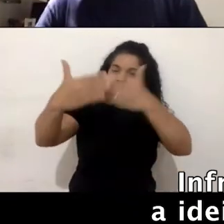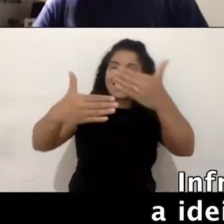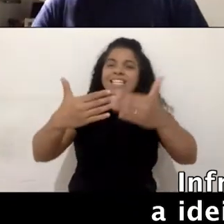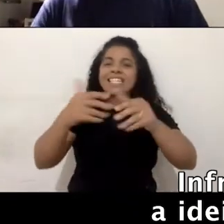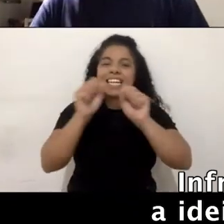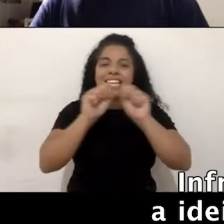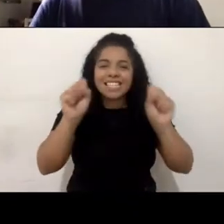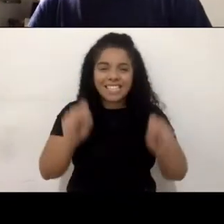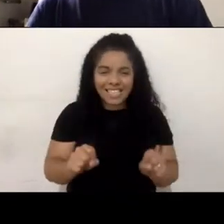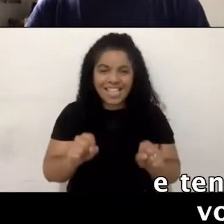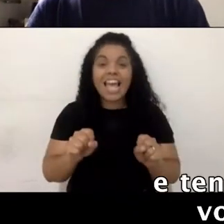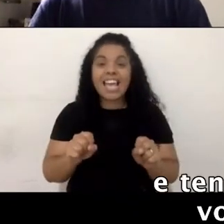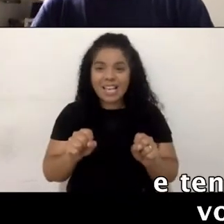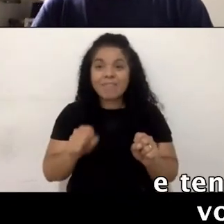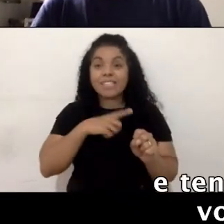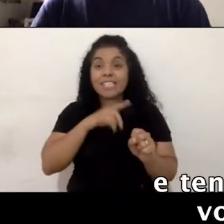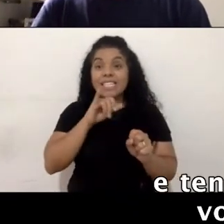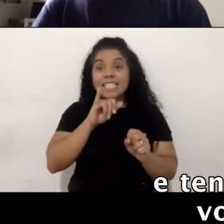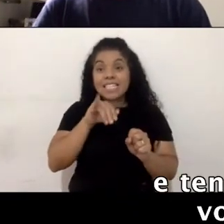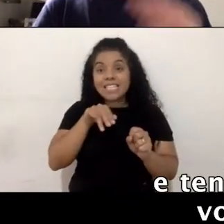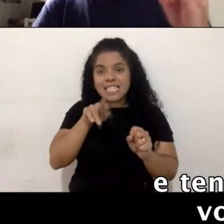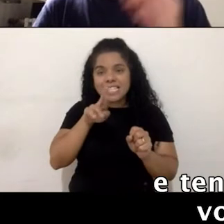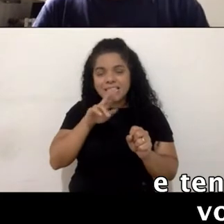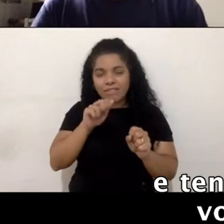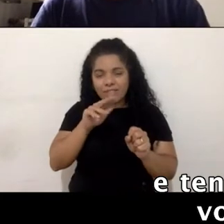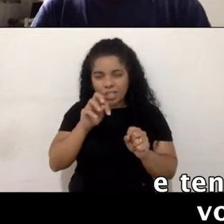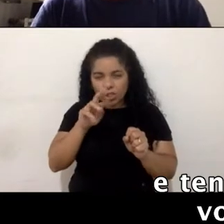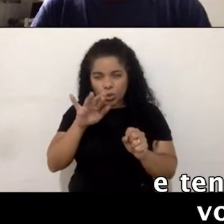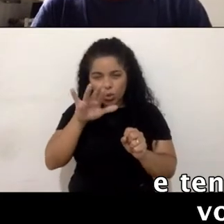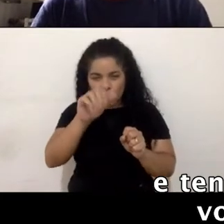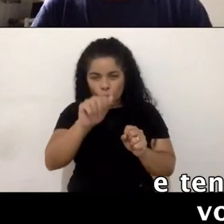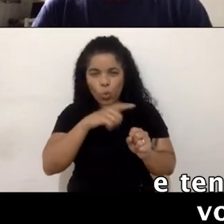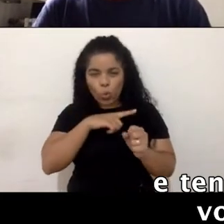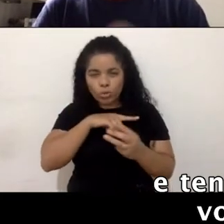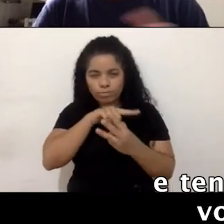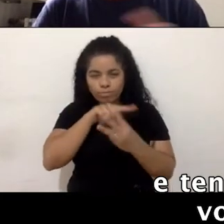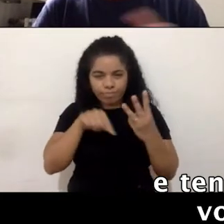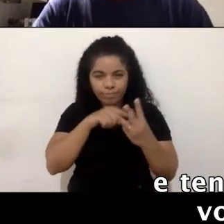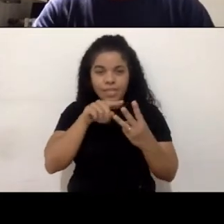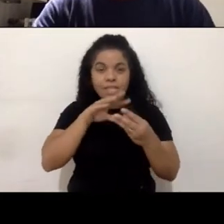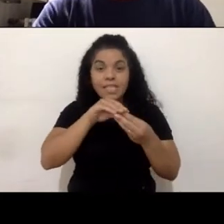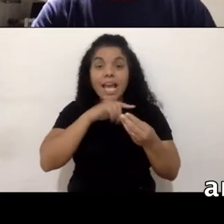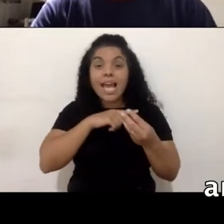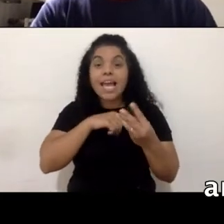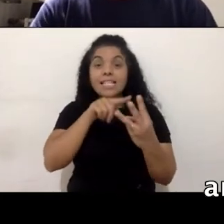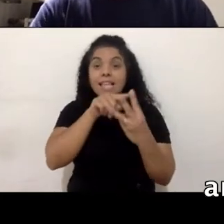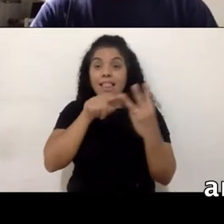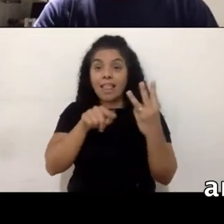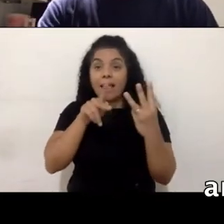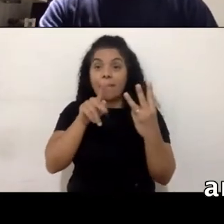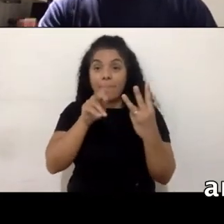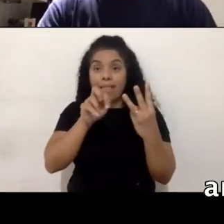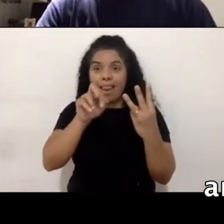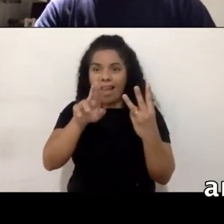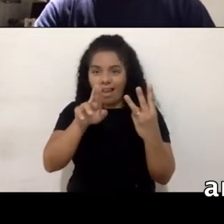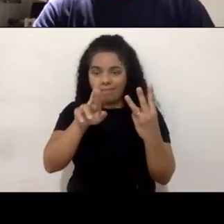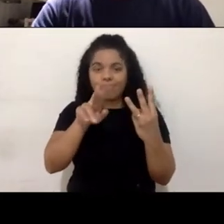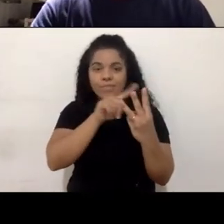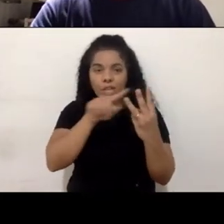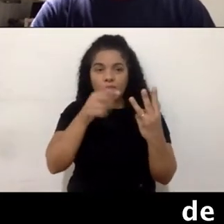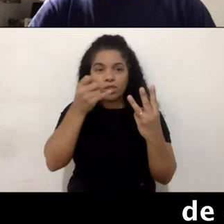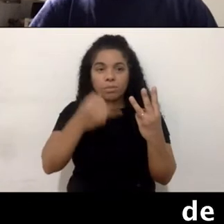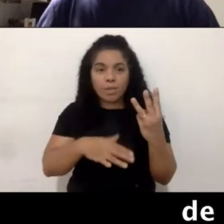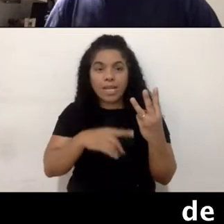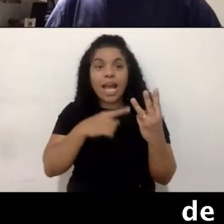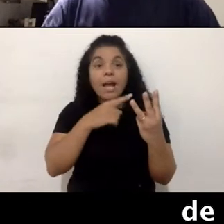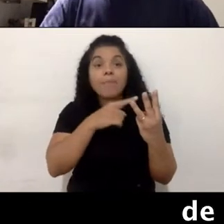our infrastructure. And I've got 3 pillars that I'm going to talk about today, 3 aspects of this: architecture, delivery, and value.